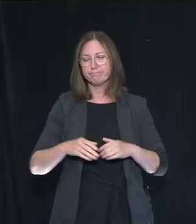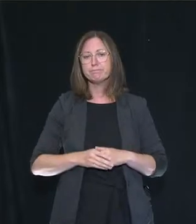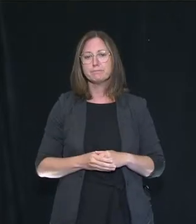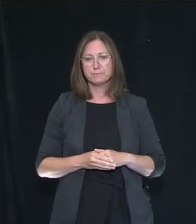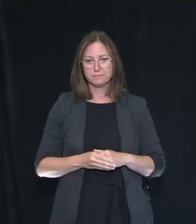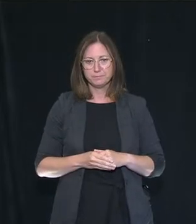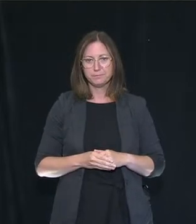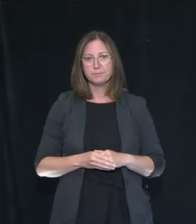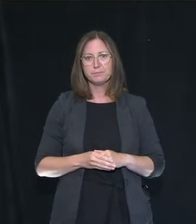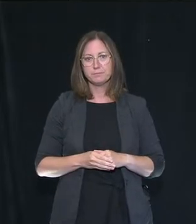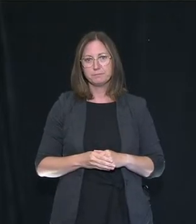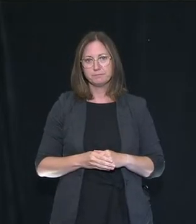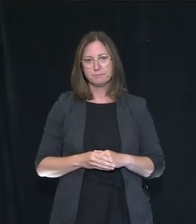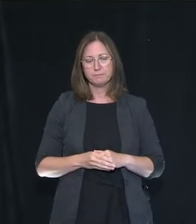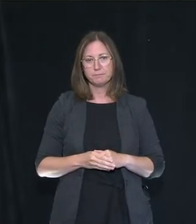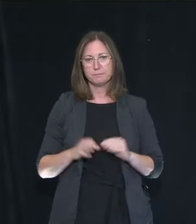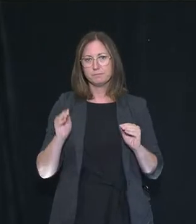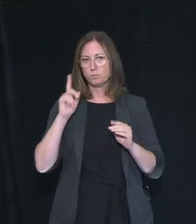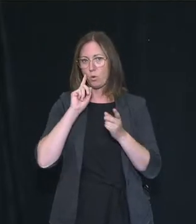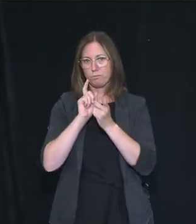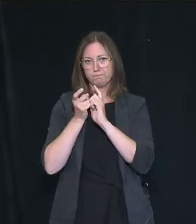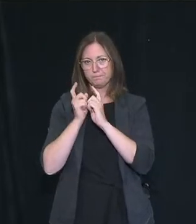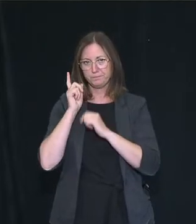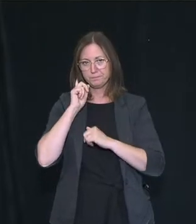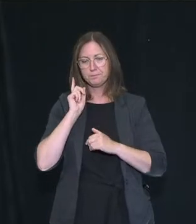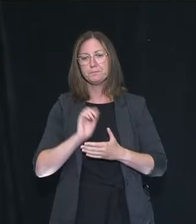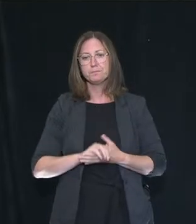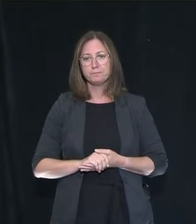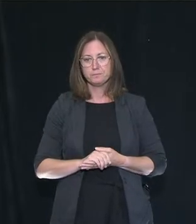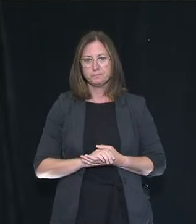maninga, tukisiyaw tigaswak sugu.